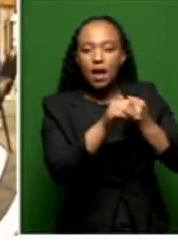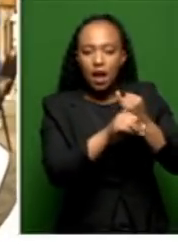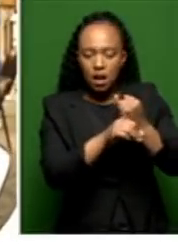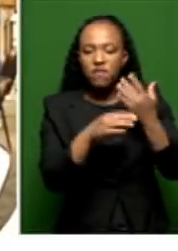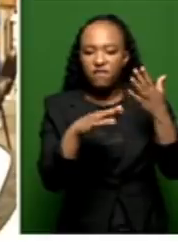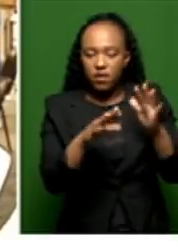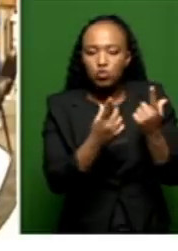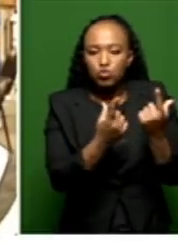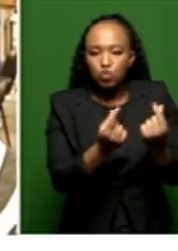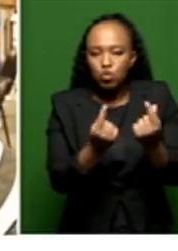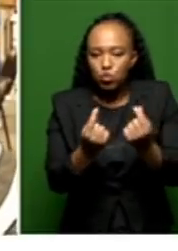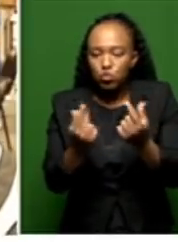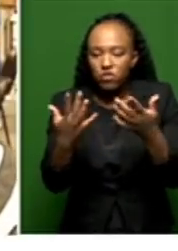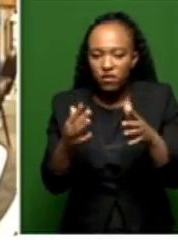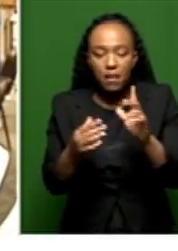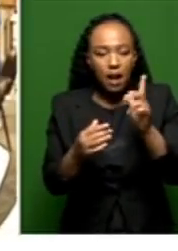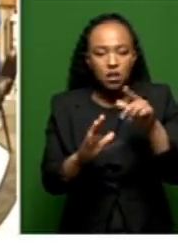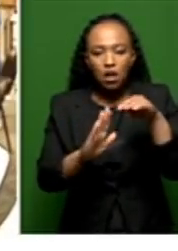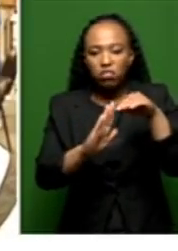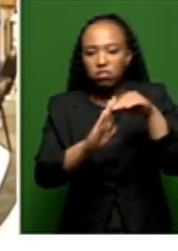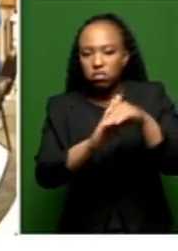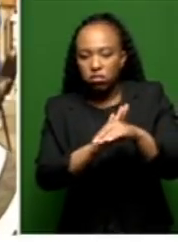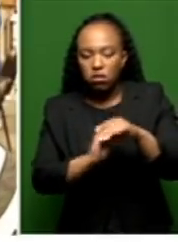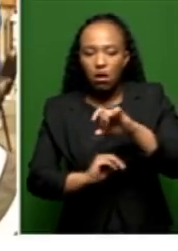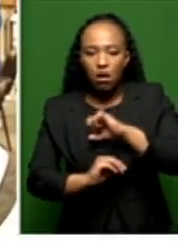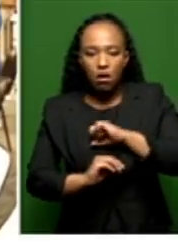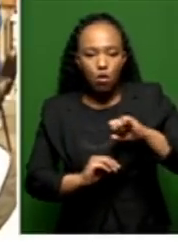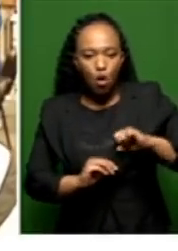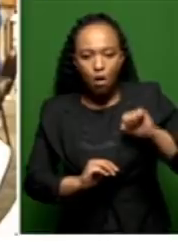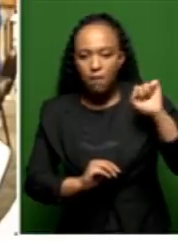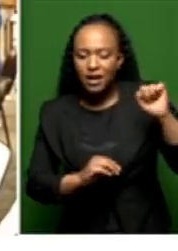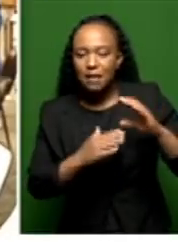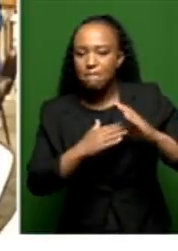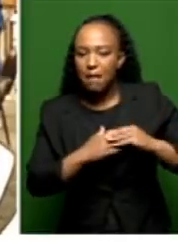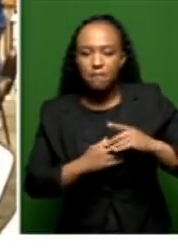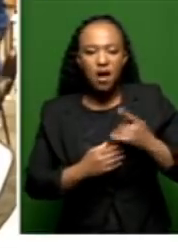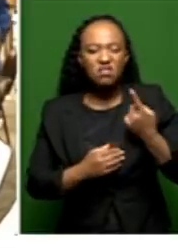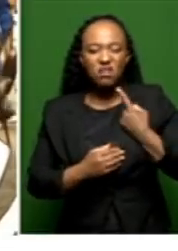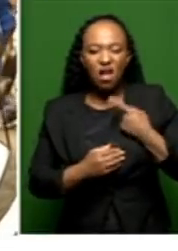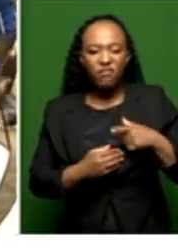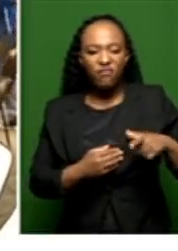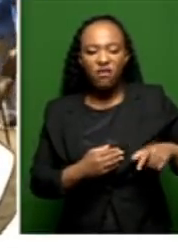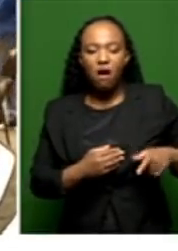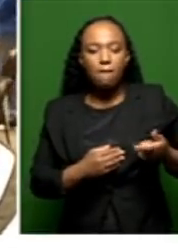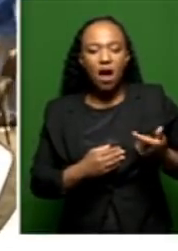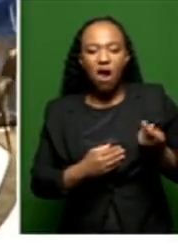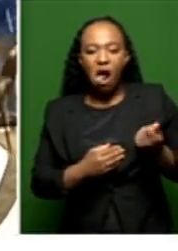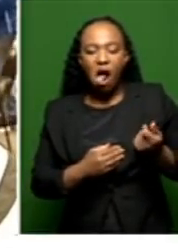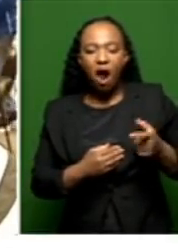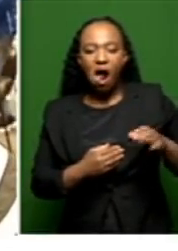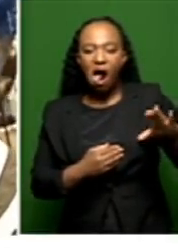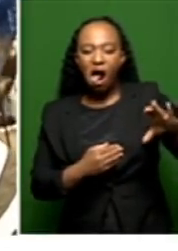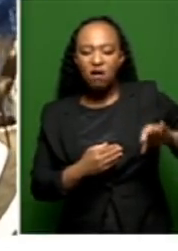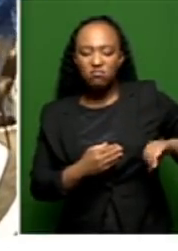kind of lost momentum somehow with comrades focusing more on personal enrichment, focusing on building these